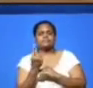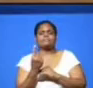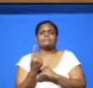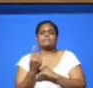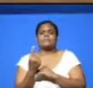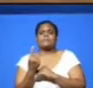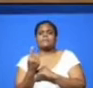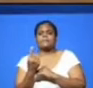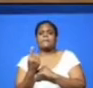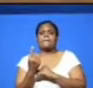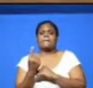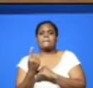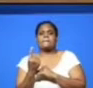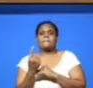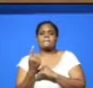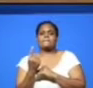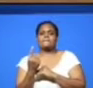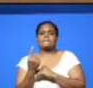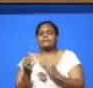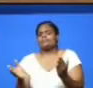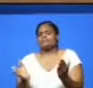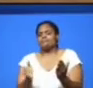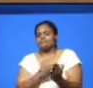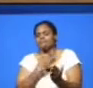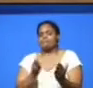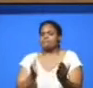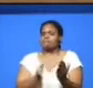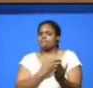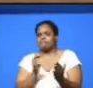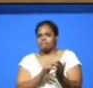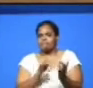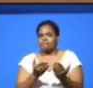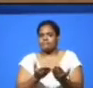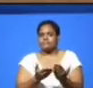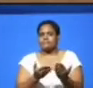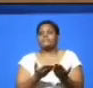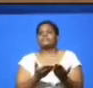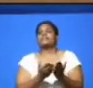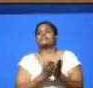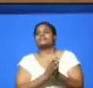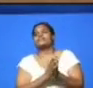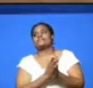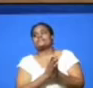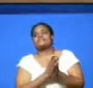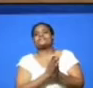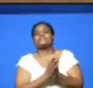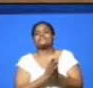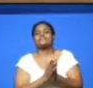chapter. And as you turn your Bibles there, now you can put your hand in your pocket.